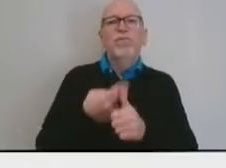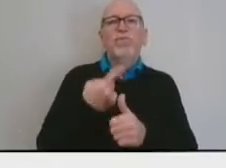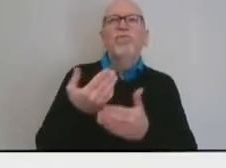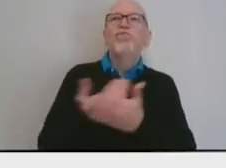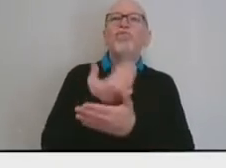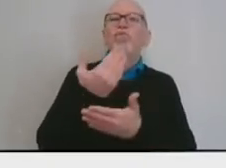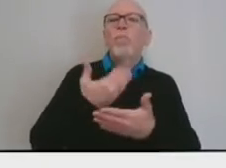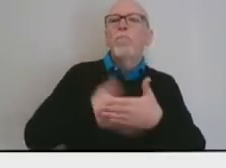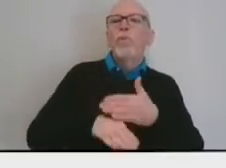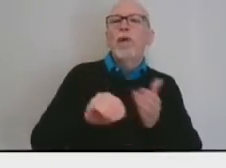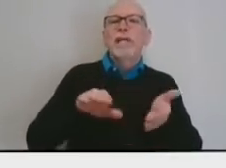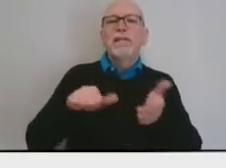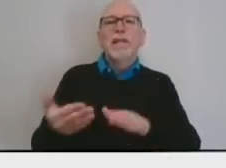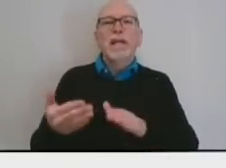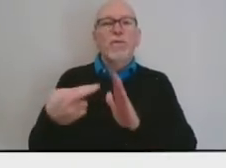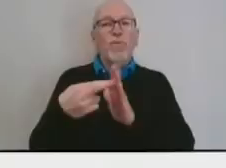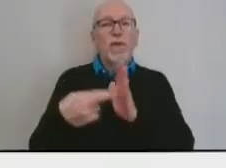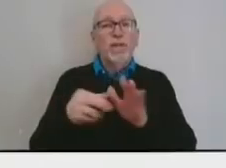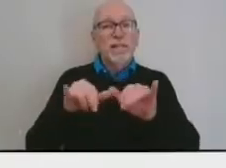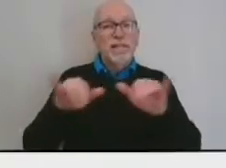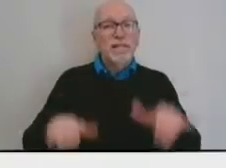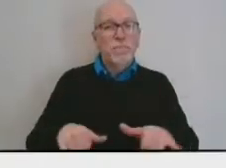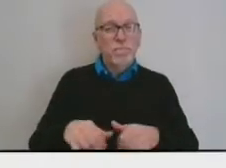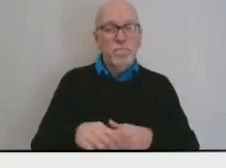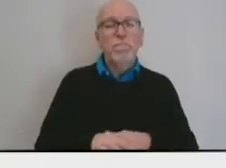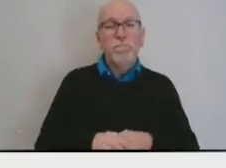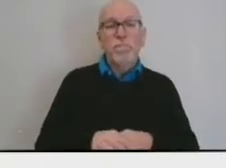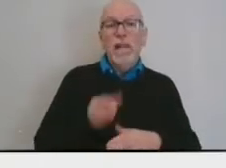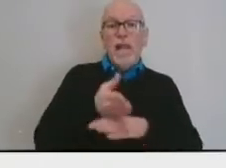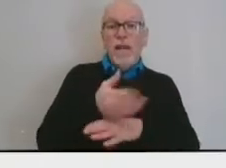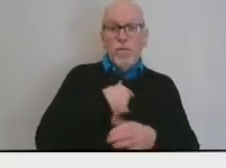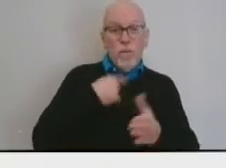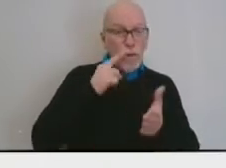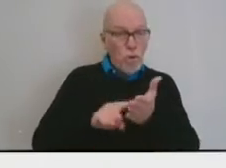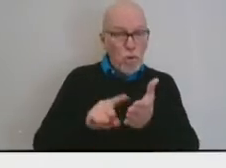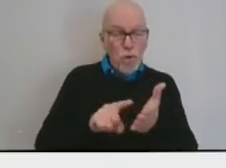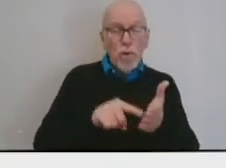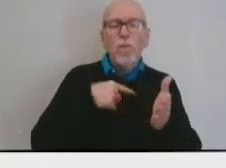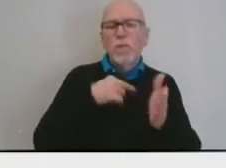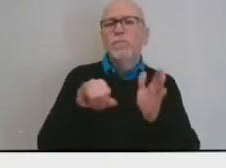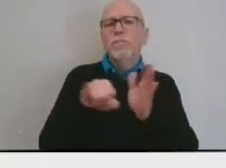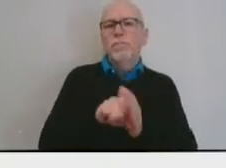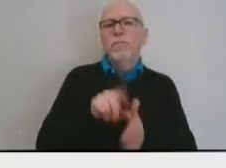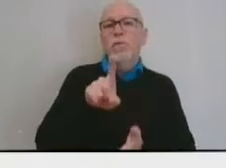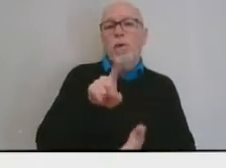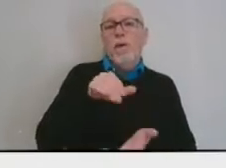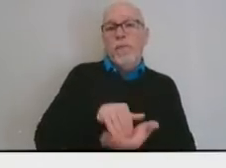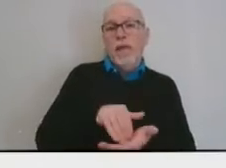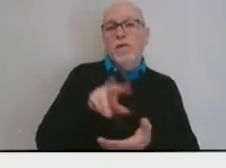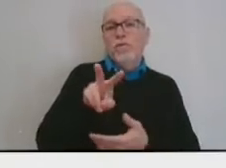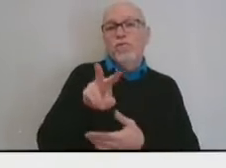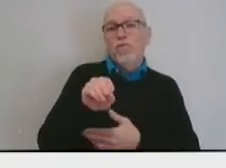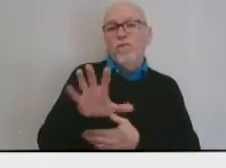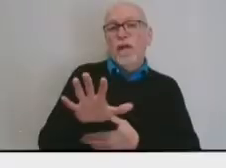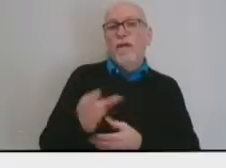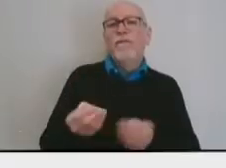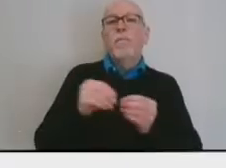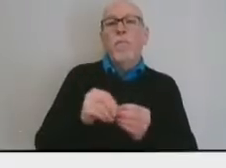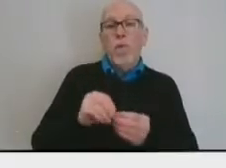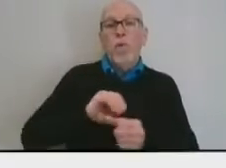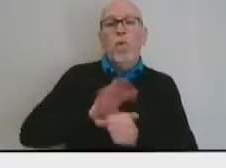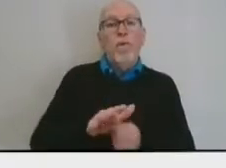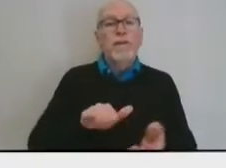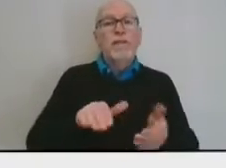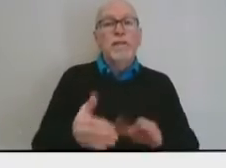registry system. As a result of this audit, we have identified 1,205 additional COVID deaths